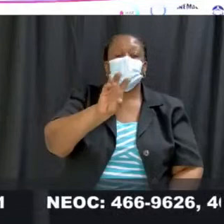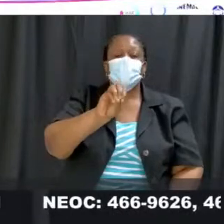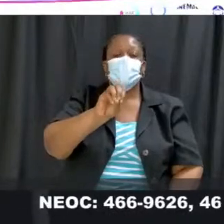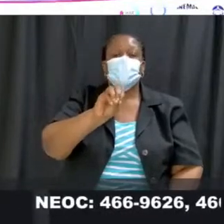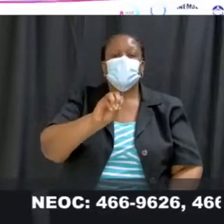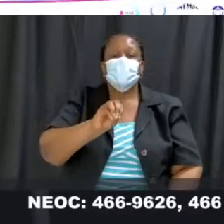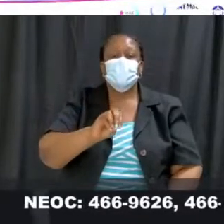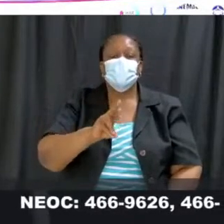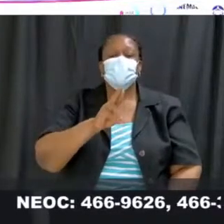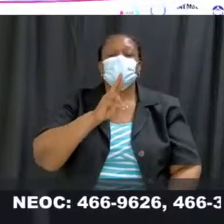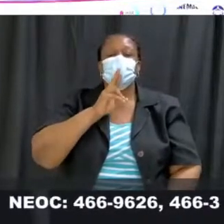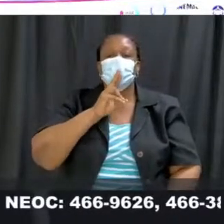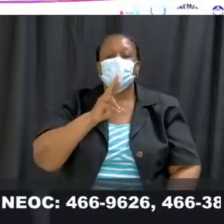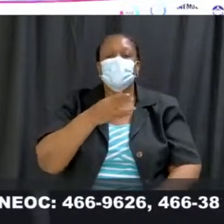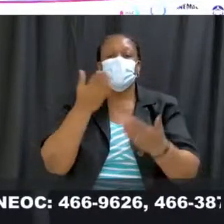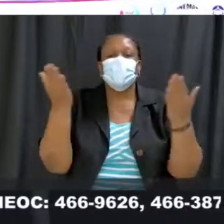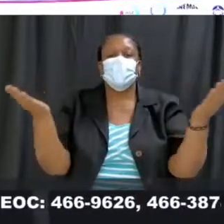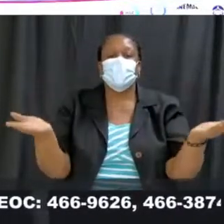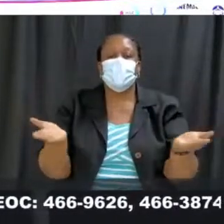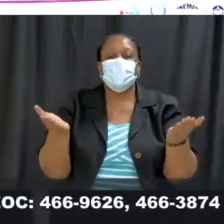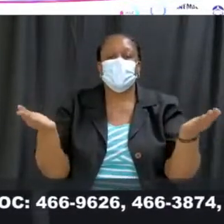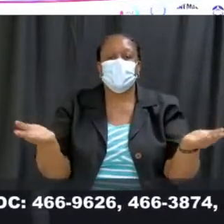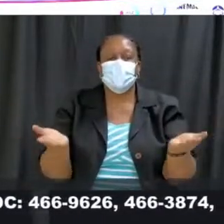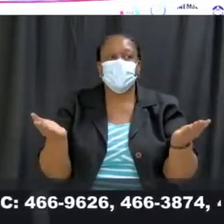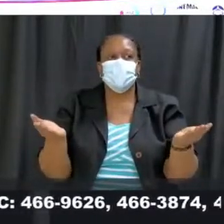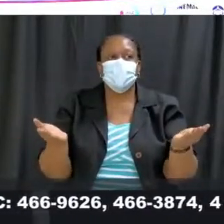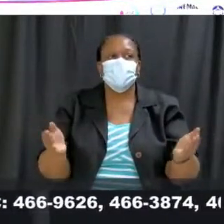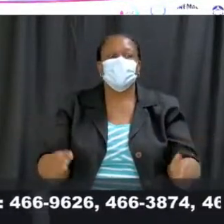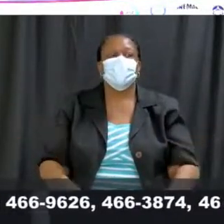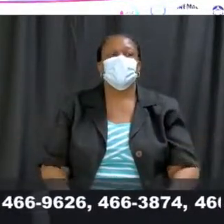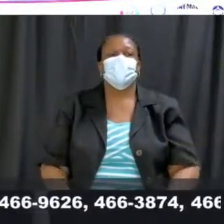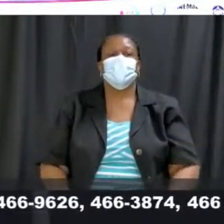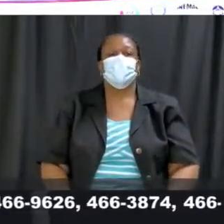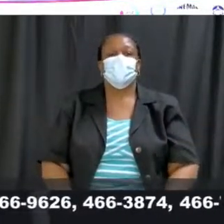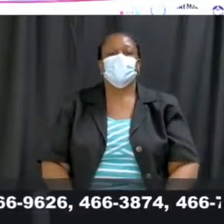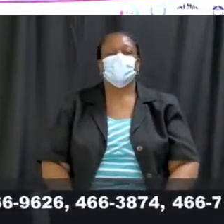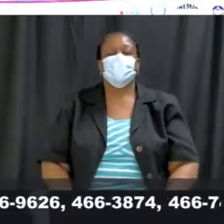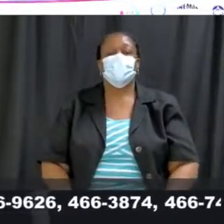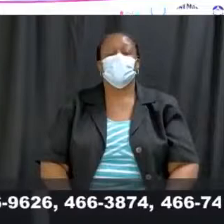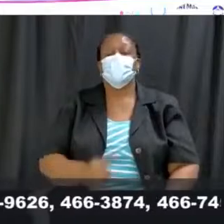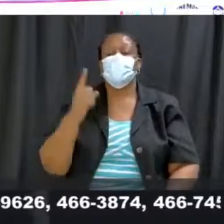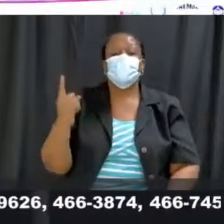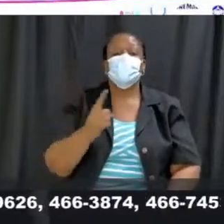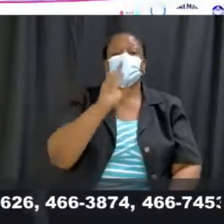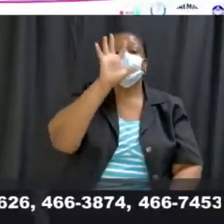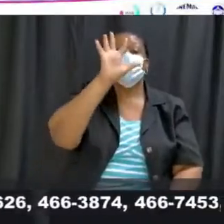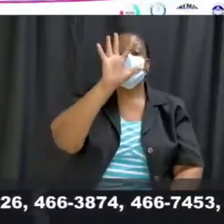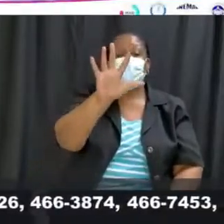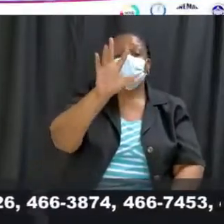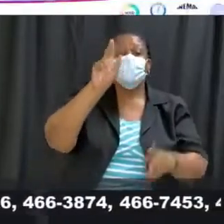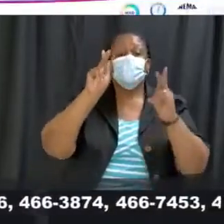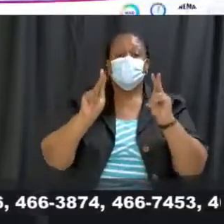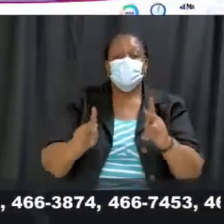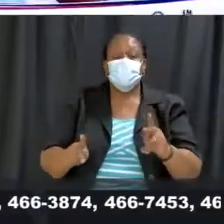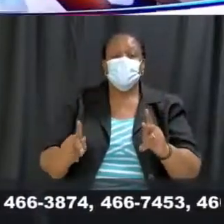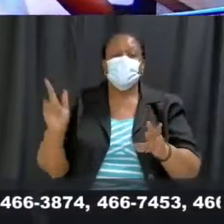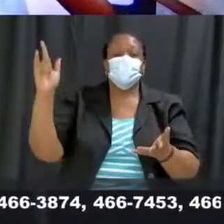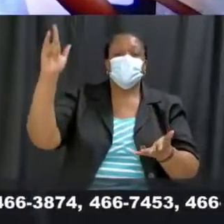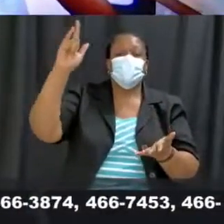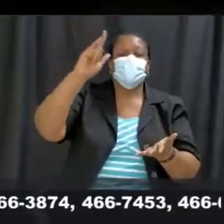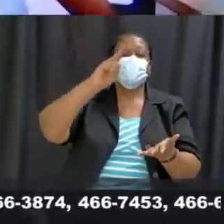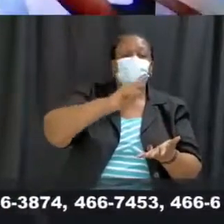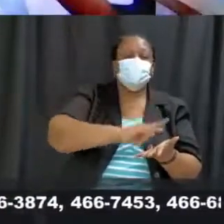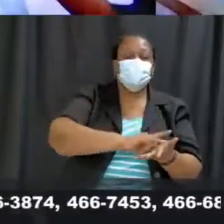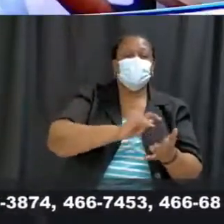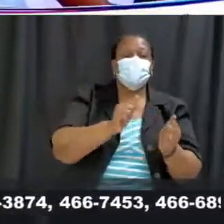past. She didn't indicate the timeline to when she checked, but approximately 5. So it's just a small